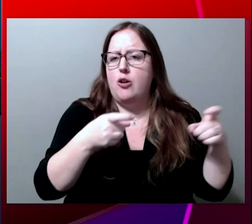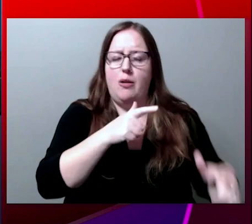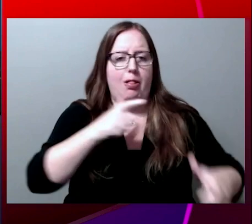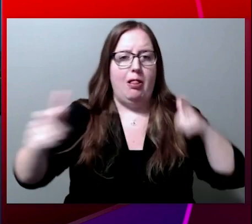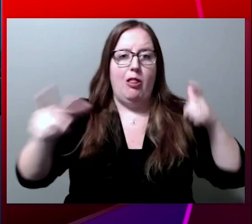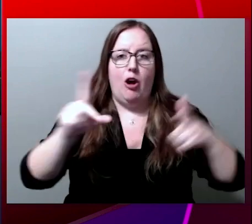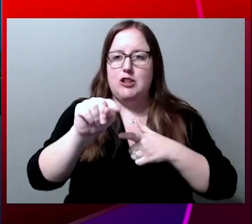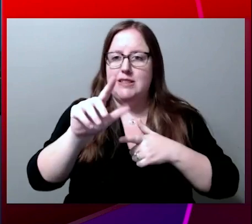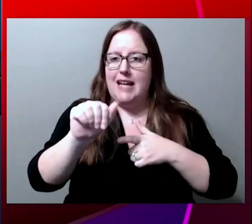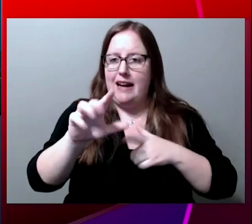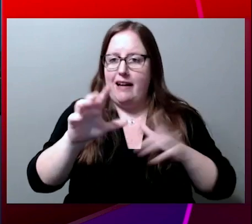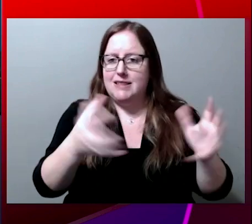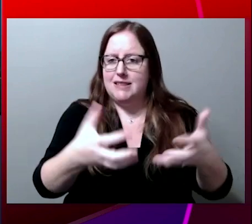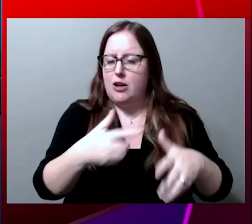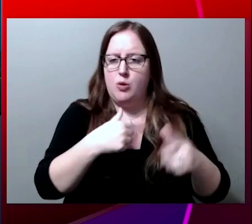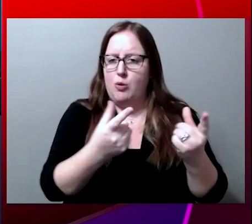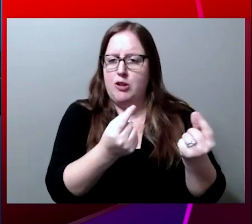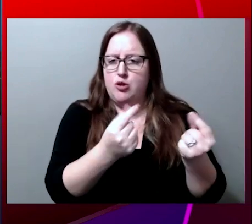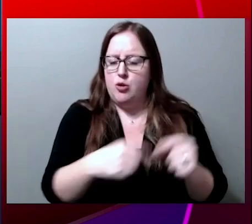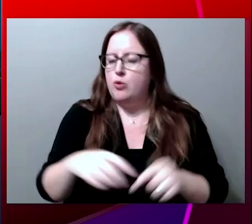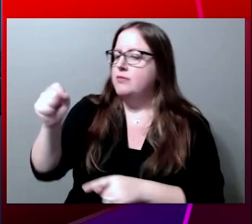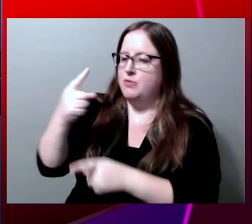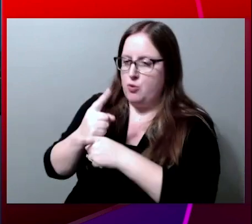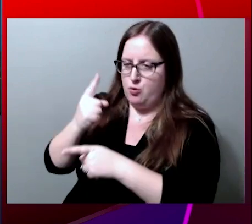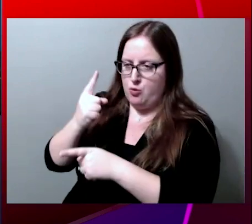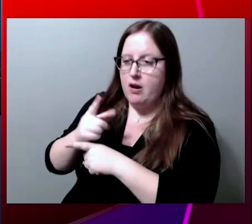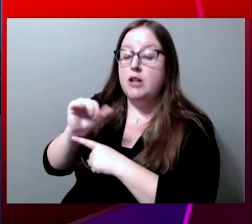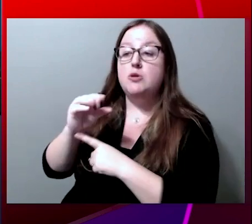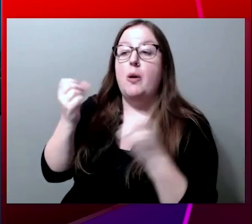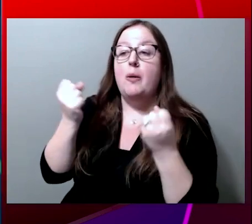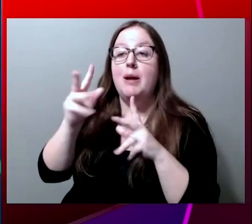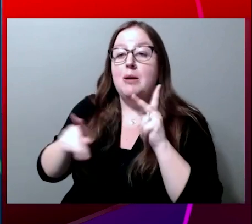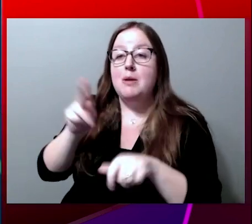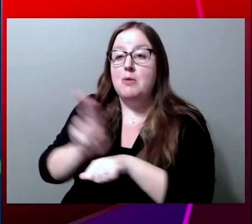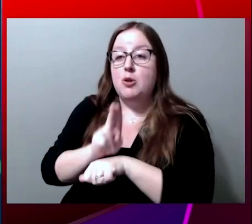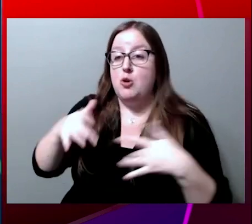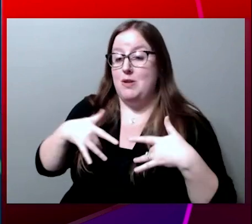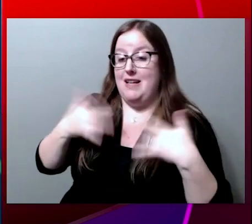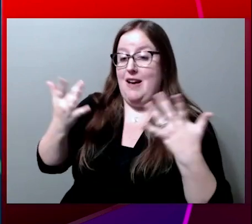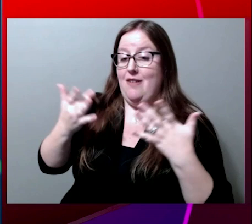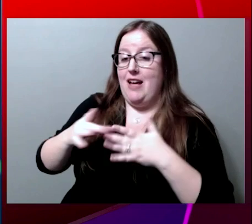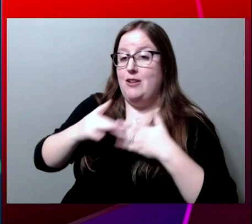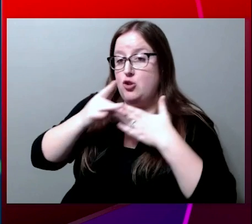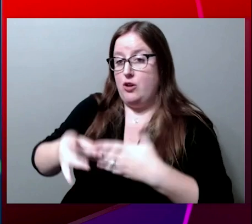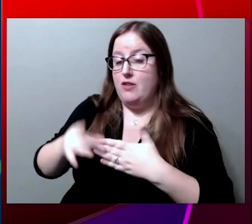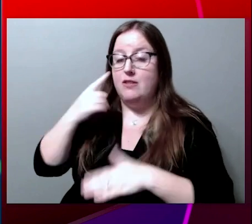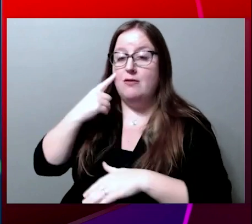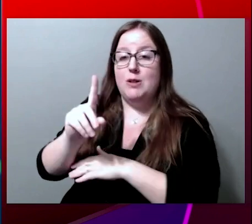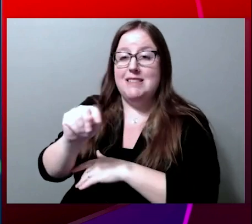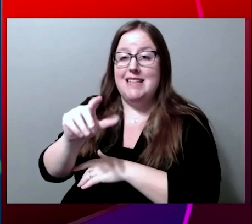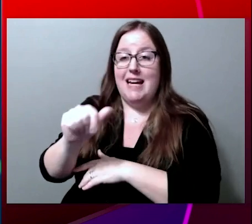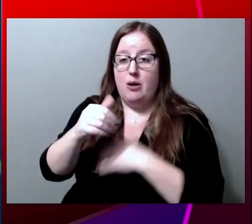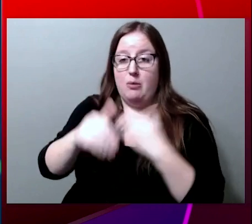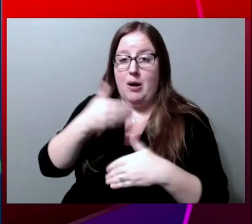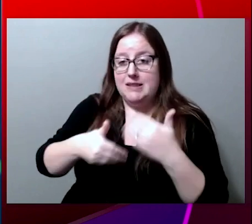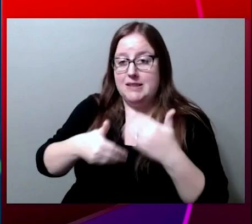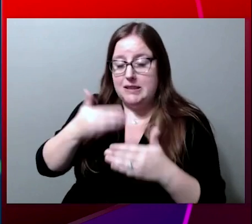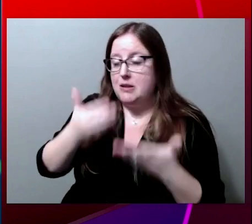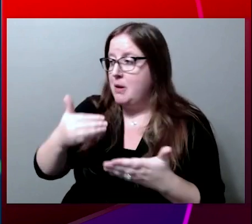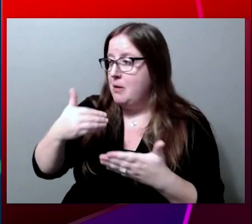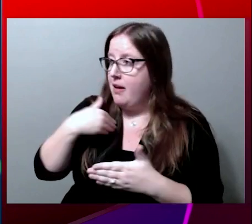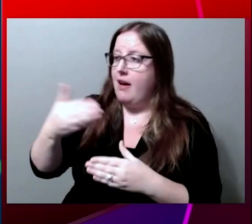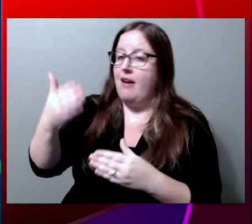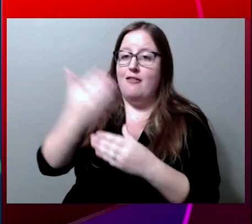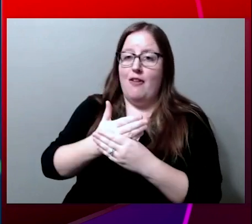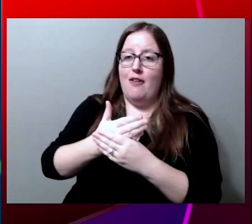What have we done? I did there. Yeah, so a lot of people use event-driven flows for their data processing, and so they may have files that get